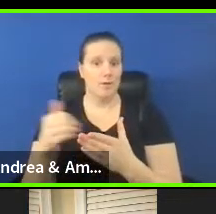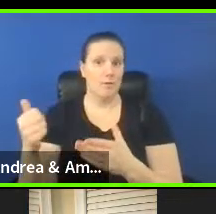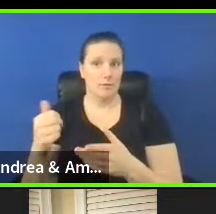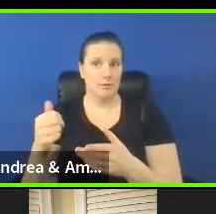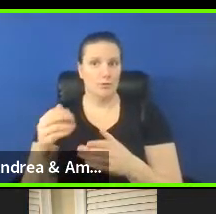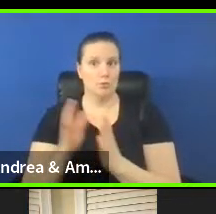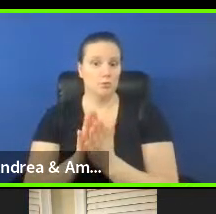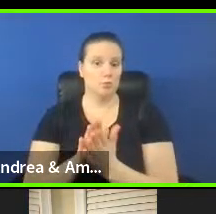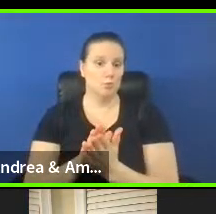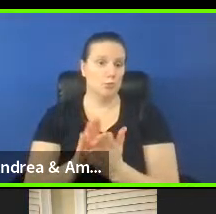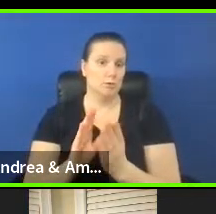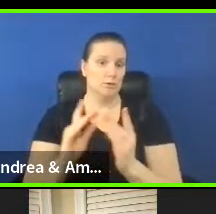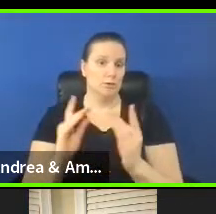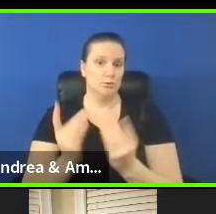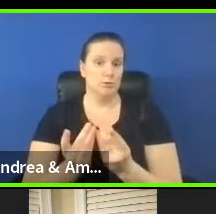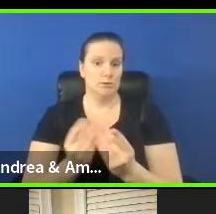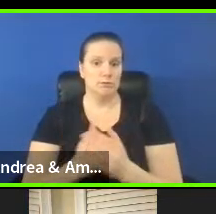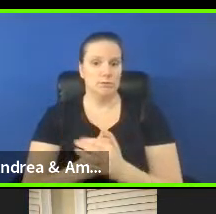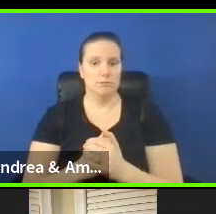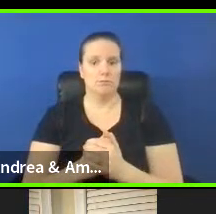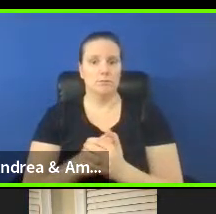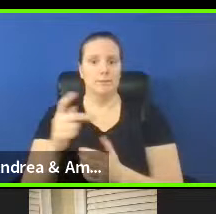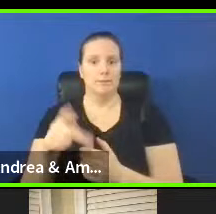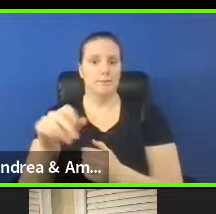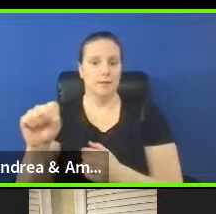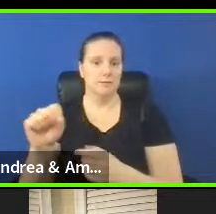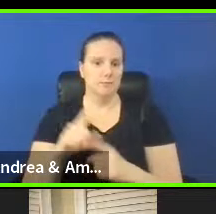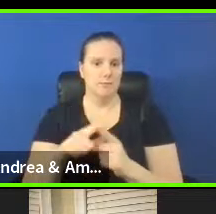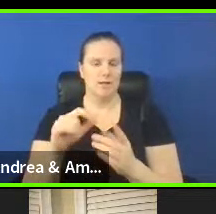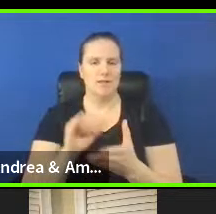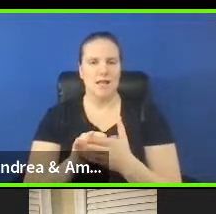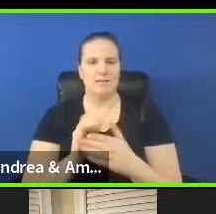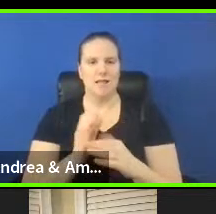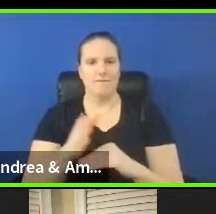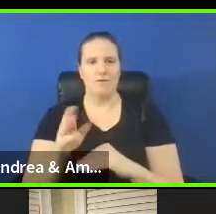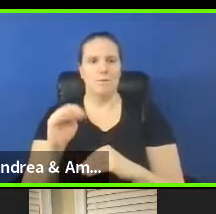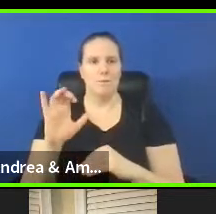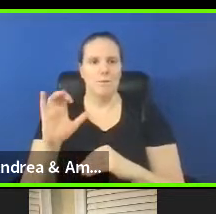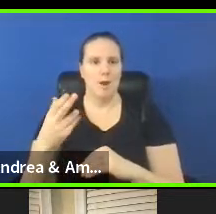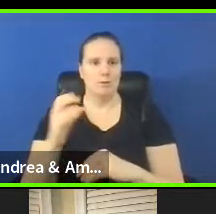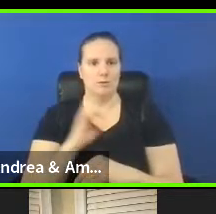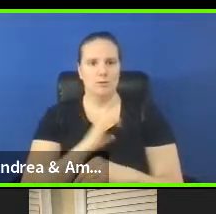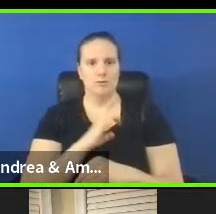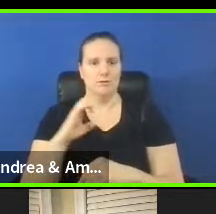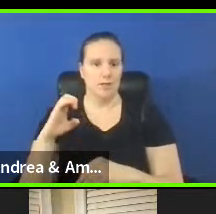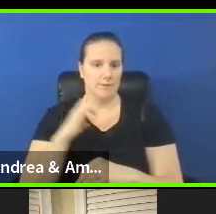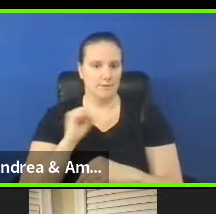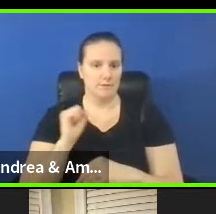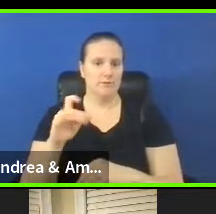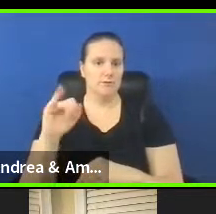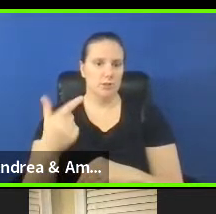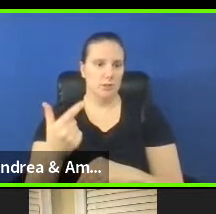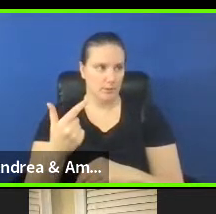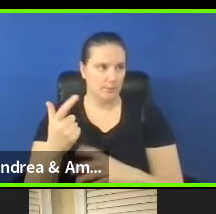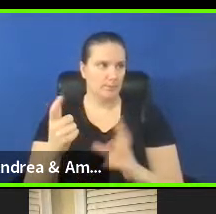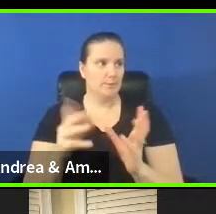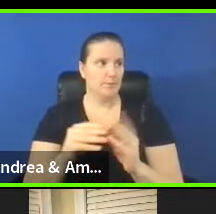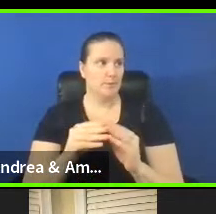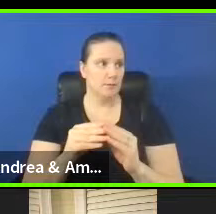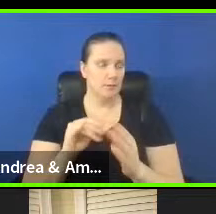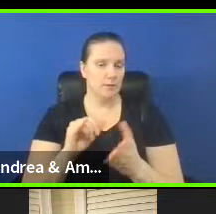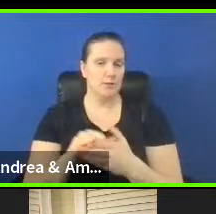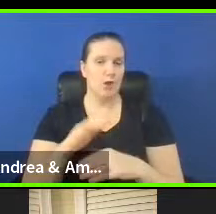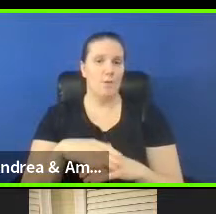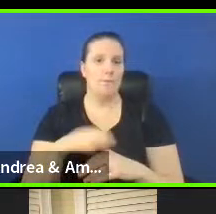school districts. It also is after the March executive steering group meeting on